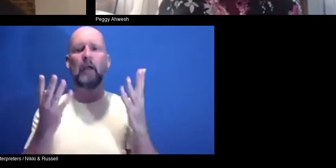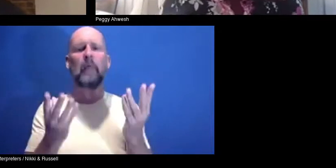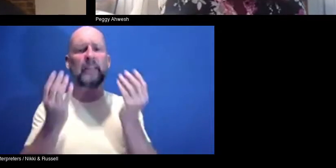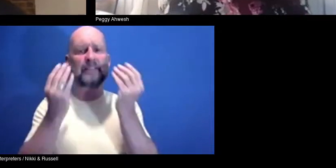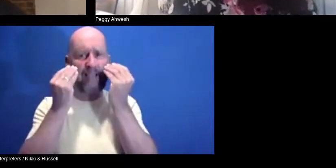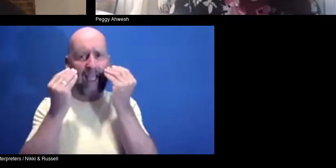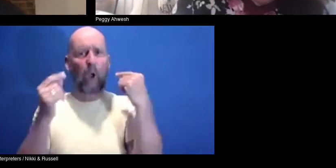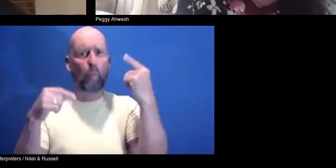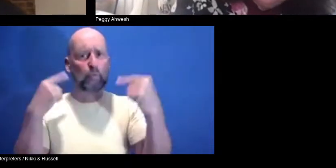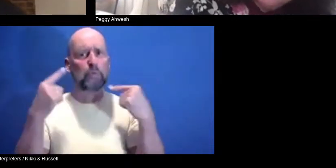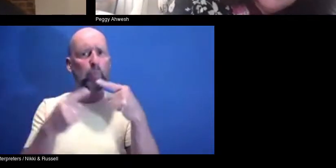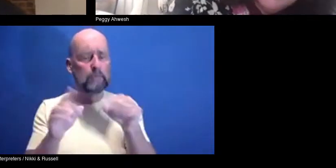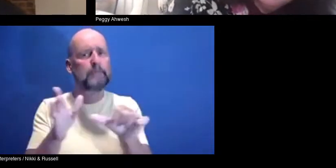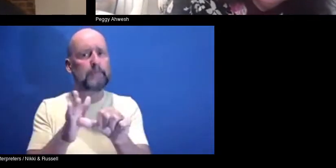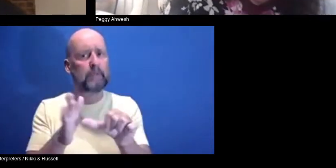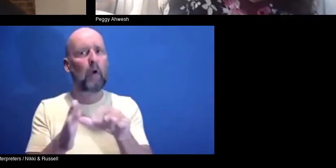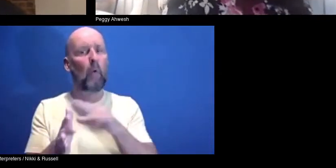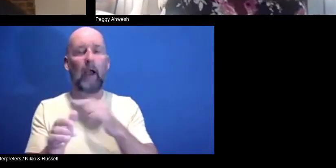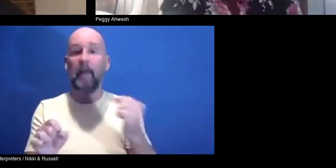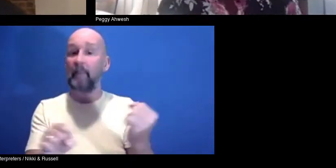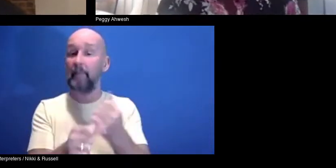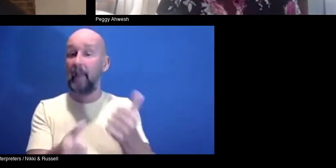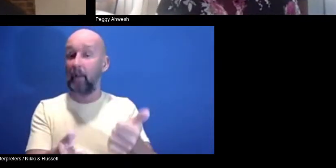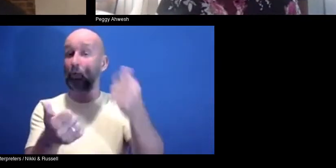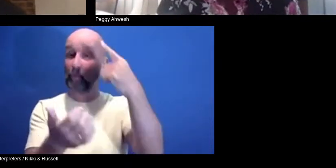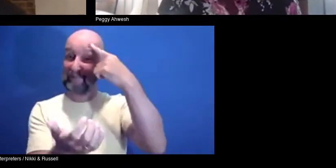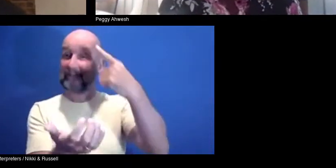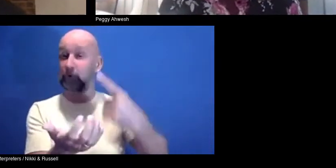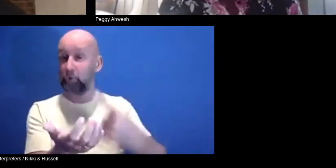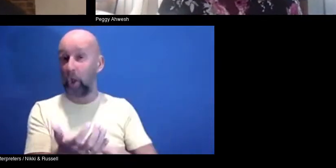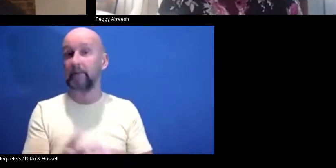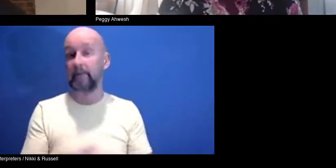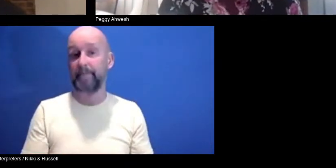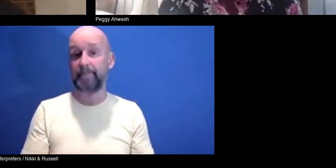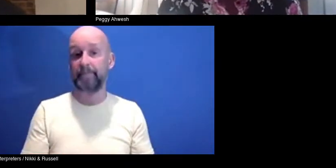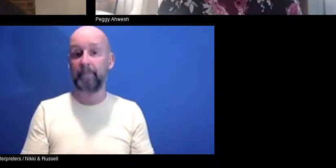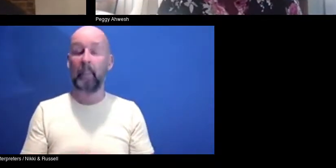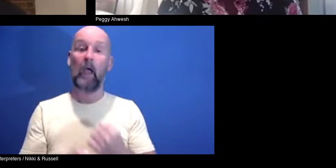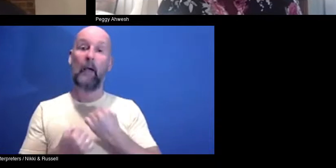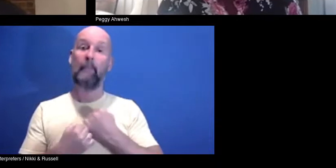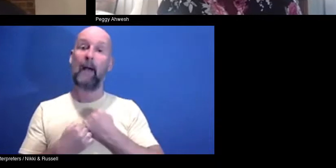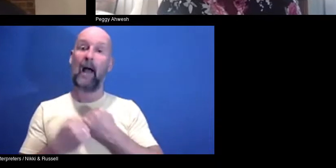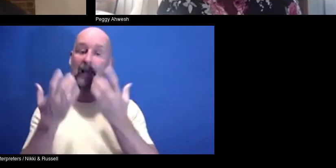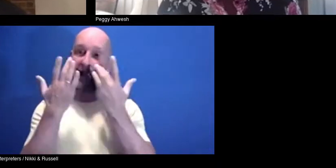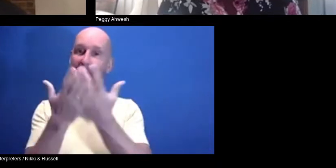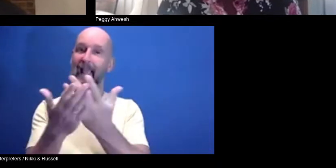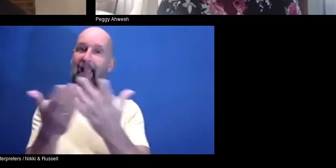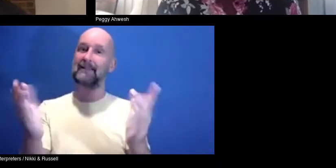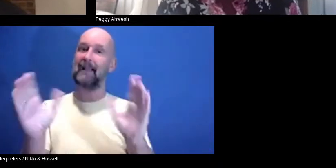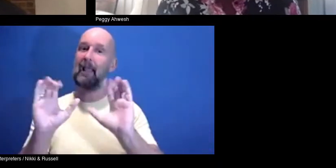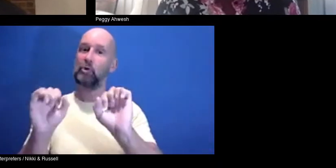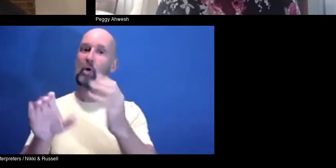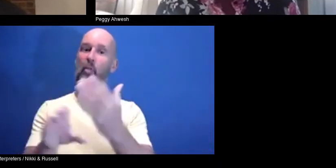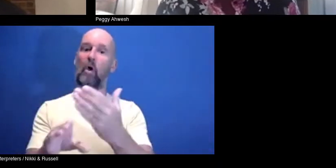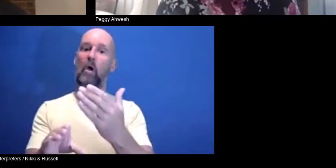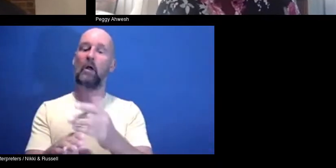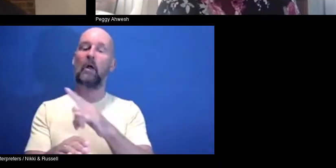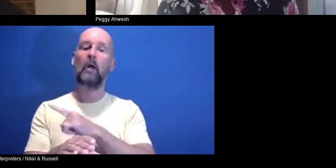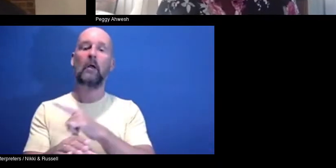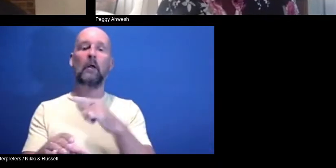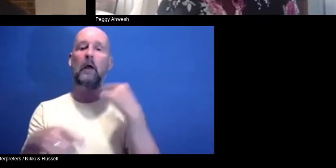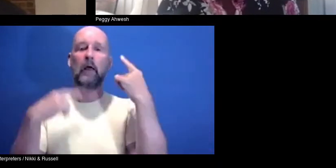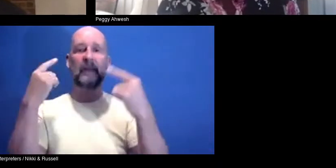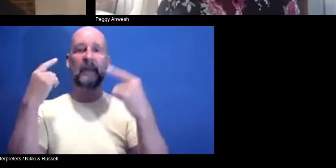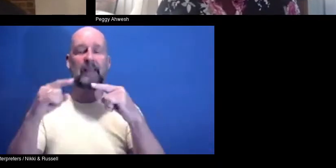think I make really, really good decisions. And I think all along with my installation work, I have allowed the sound to bleed in certain